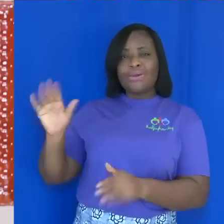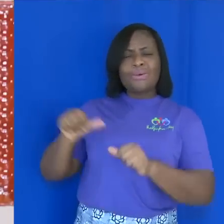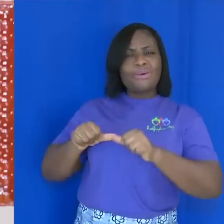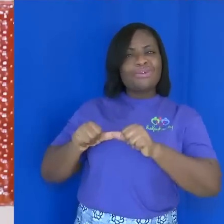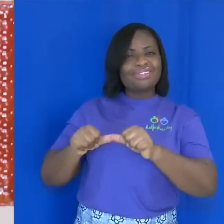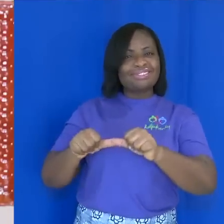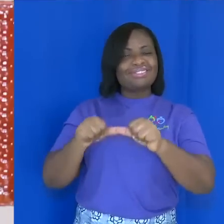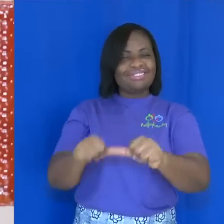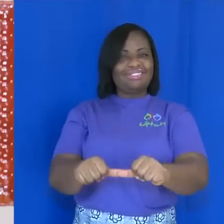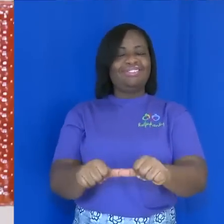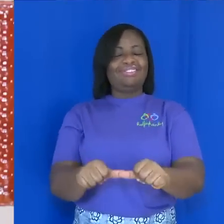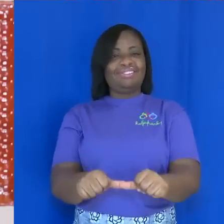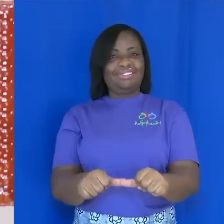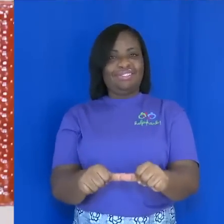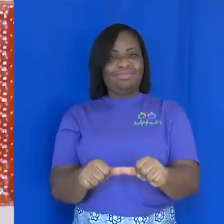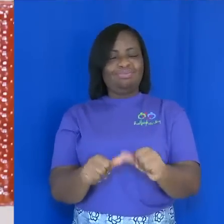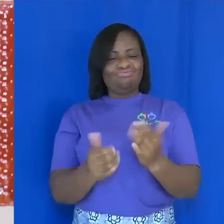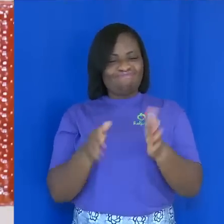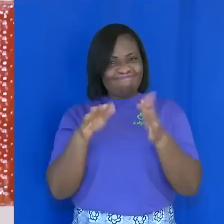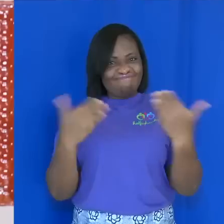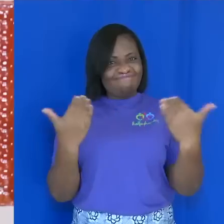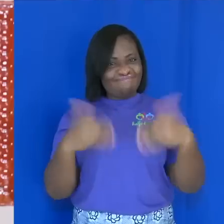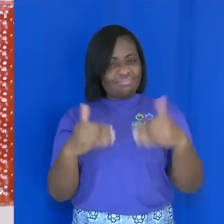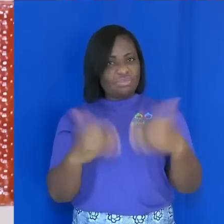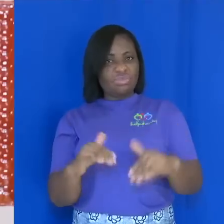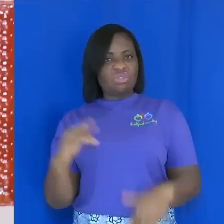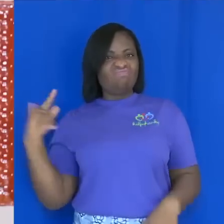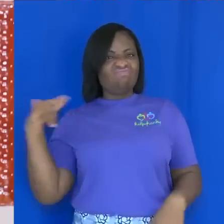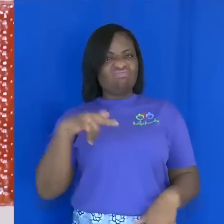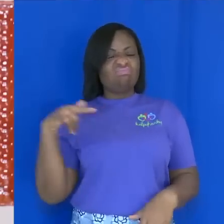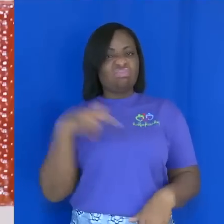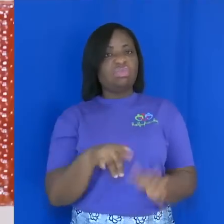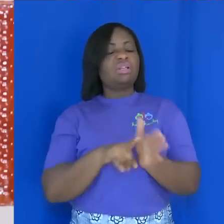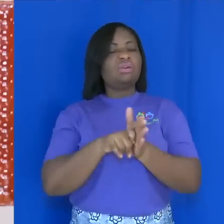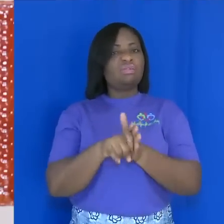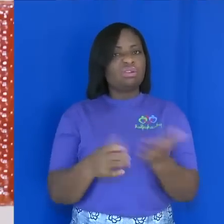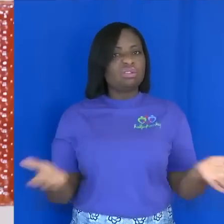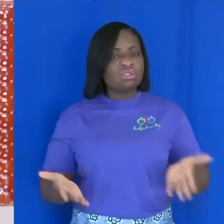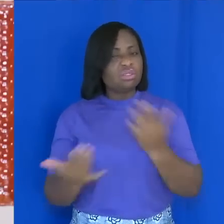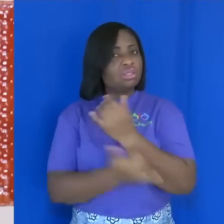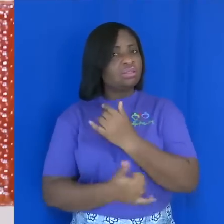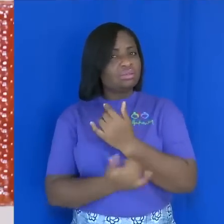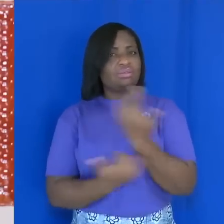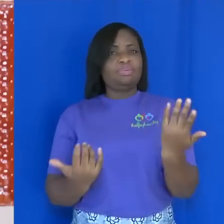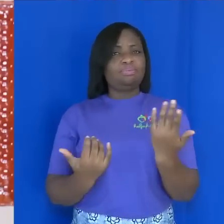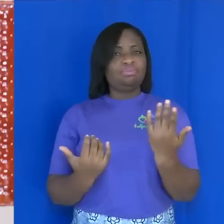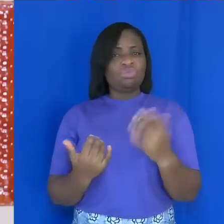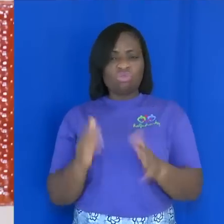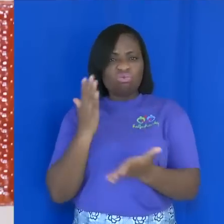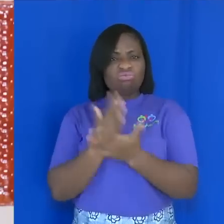continuing commitment to limiting and stopping the importation of the virus, containing its